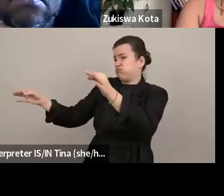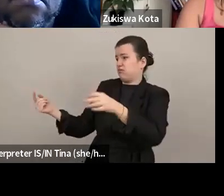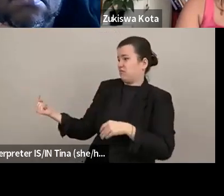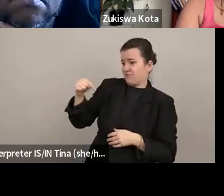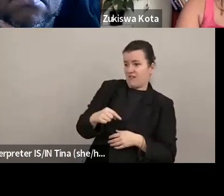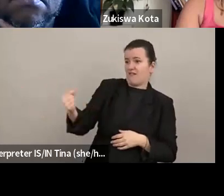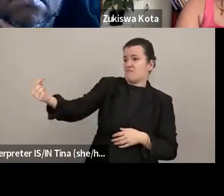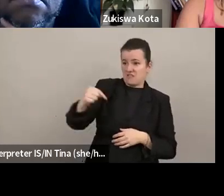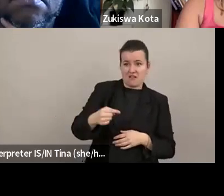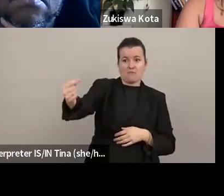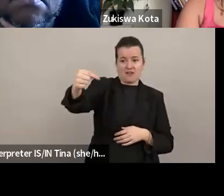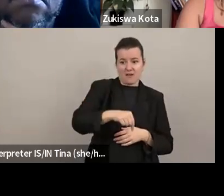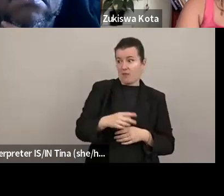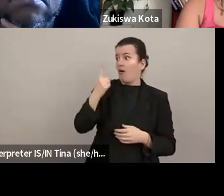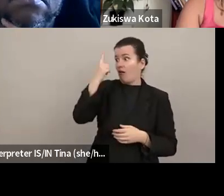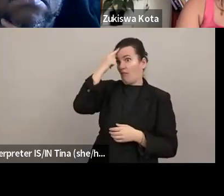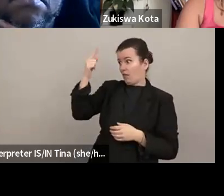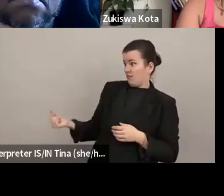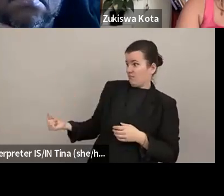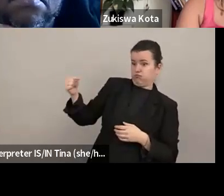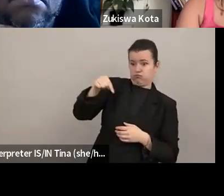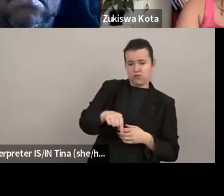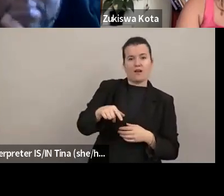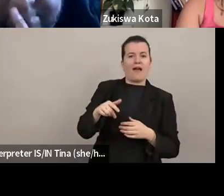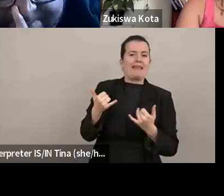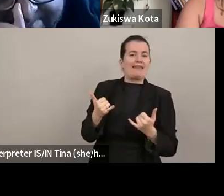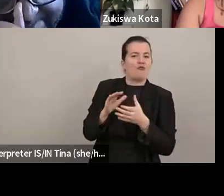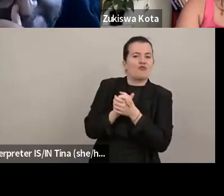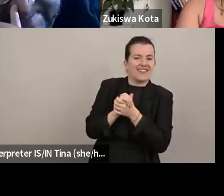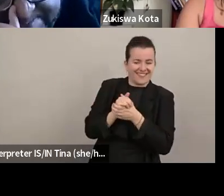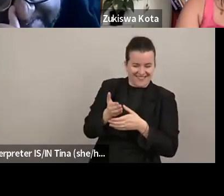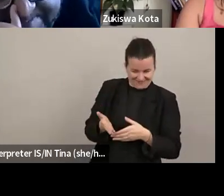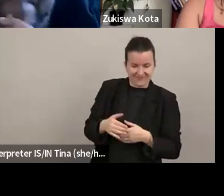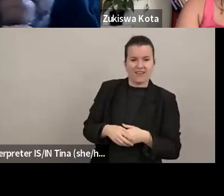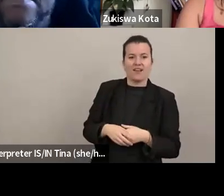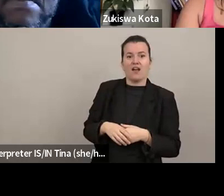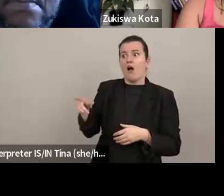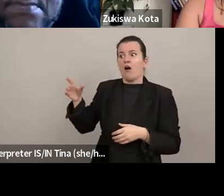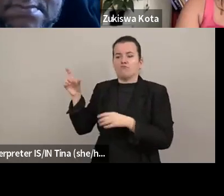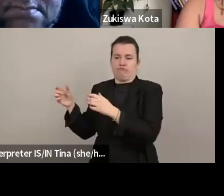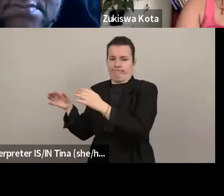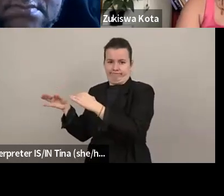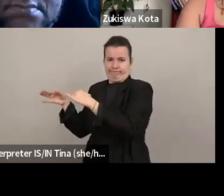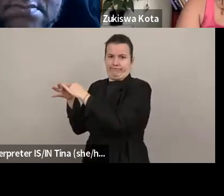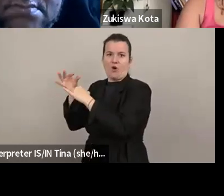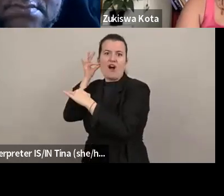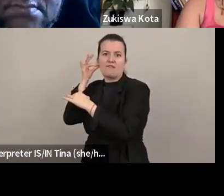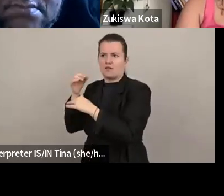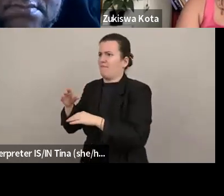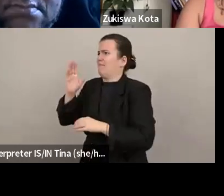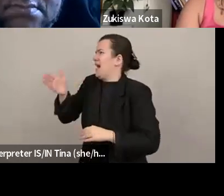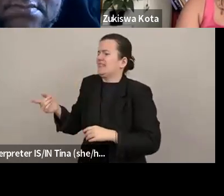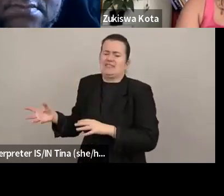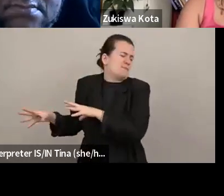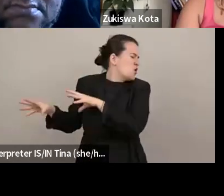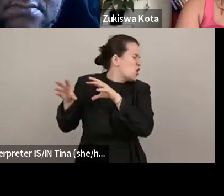mine. He thought he had to move because his wife wanted it to, and he found people here,